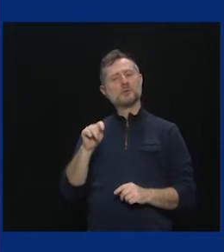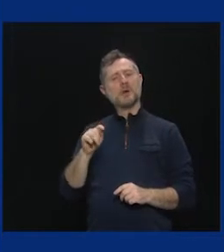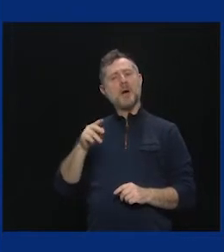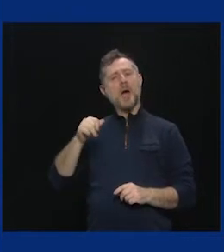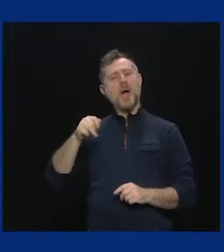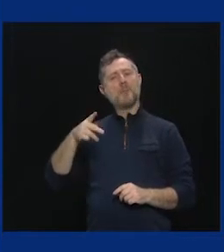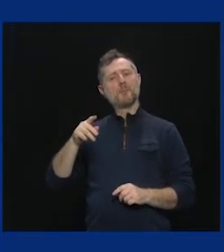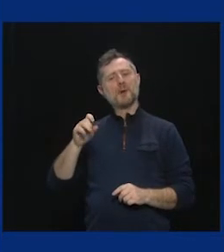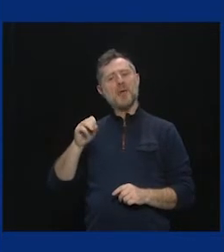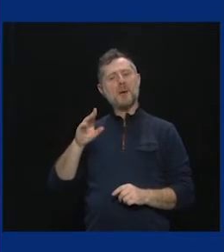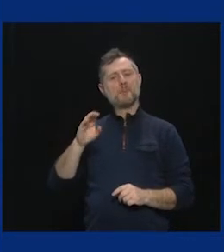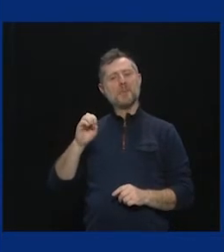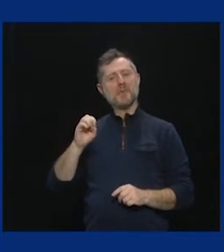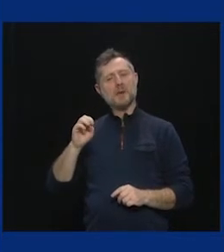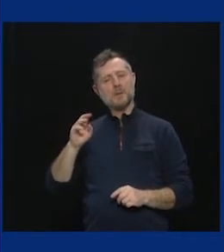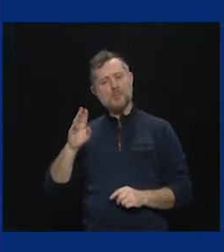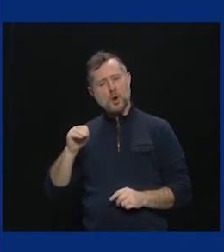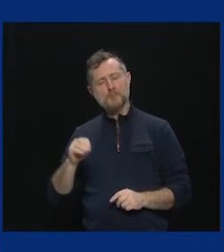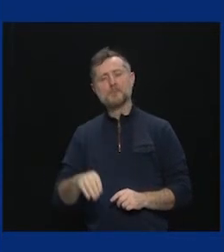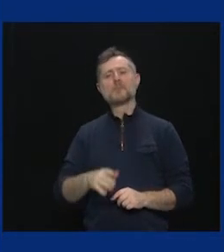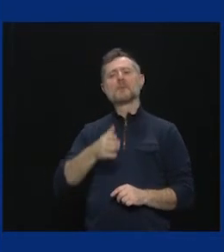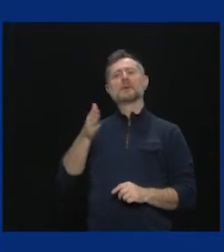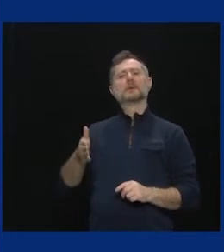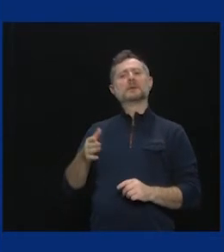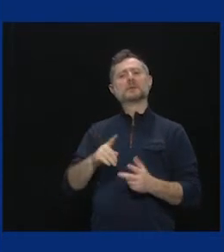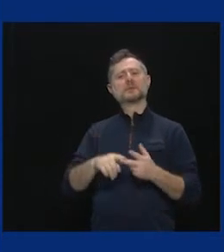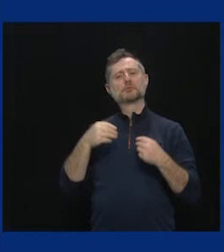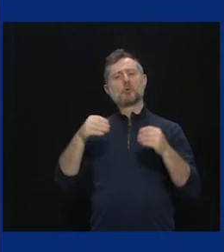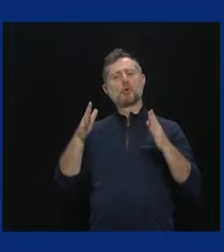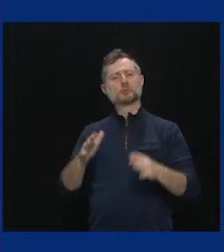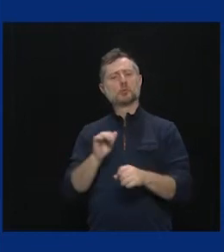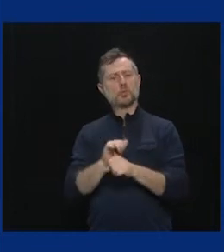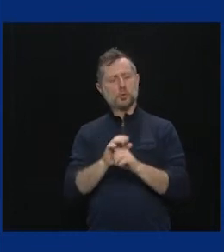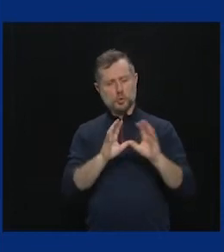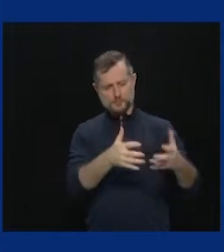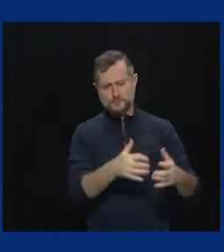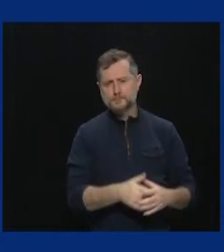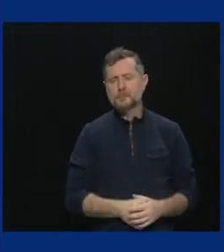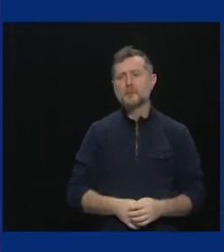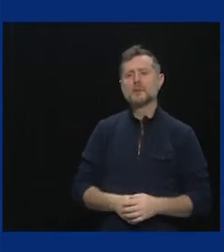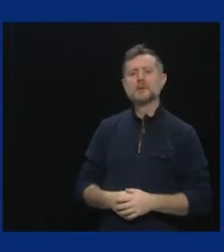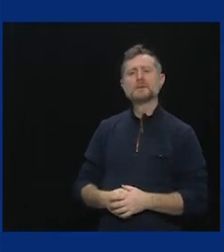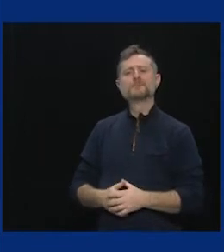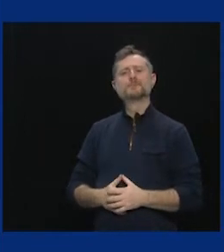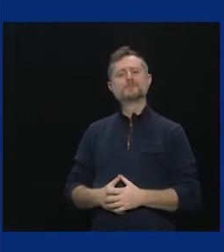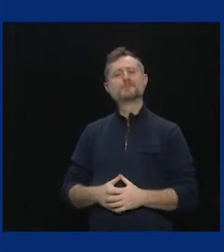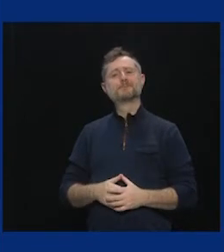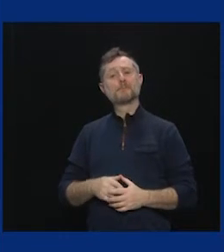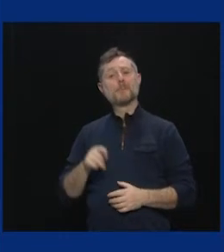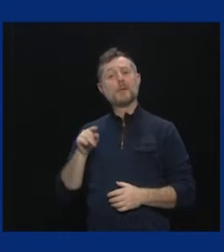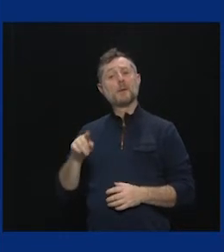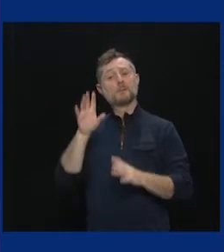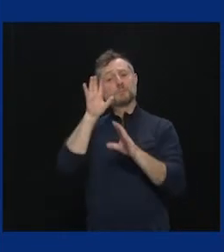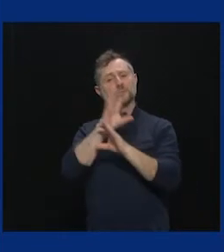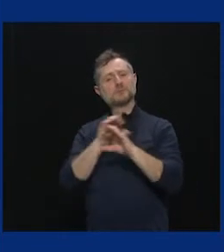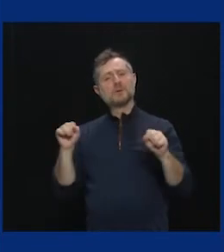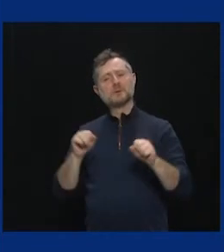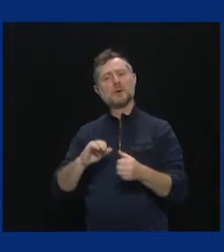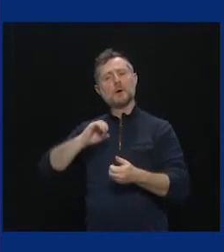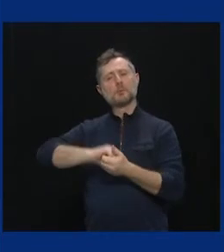Workers. Thank you, Stuart, for your work. Kathy Wild, our fantastic partner with the business community, president of the Partnership for New